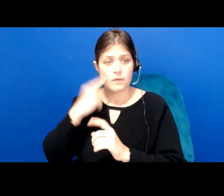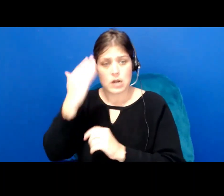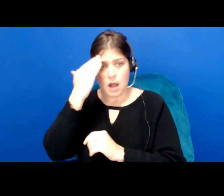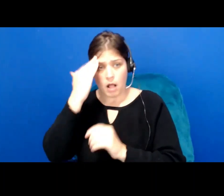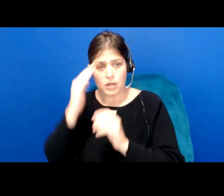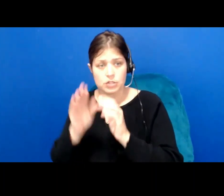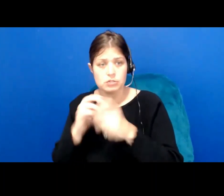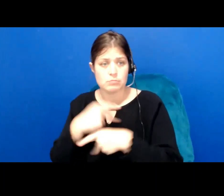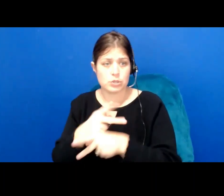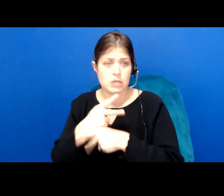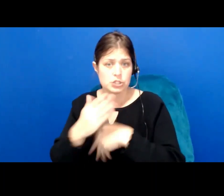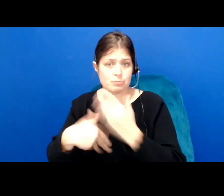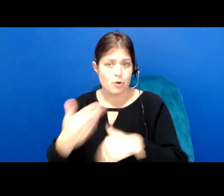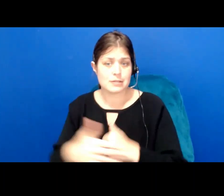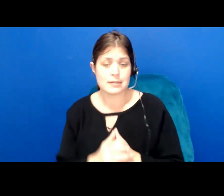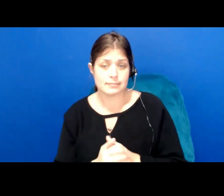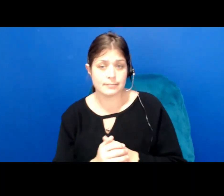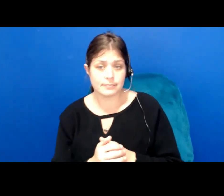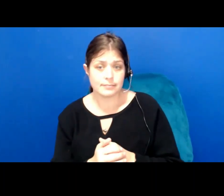process.